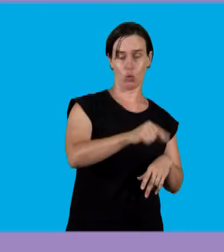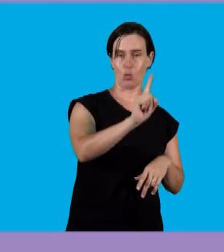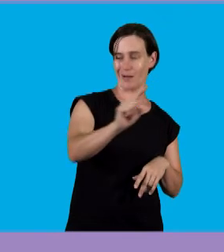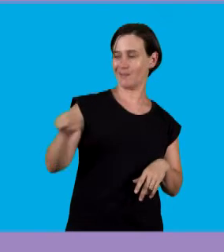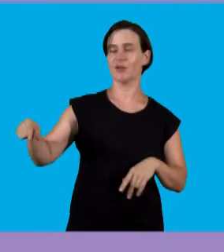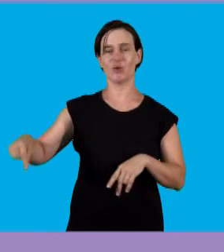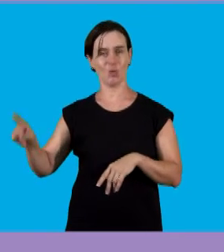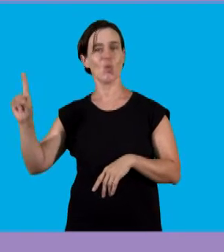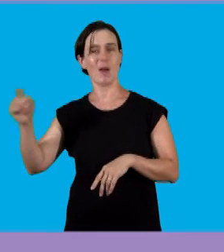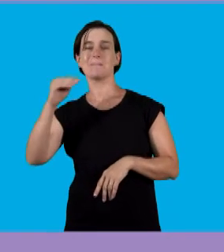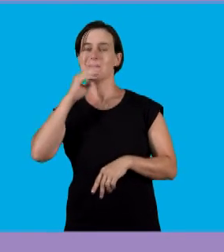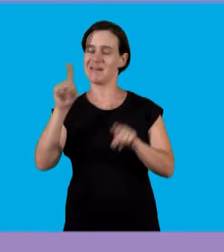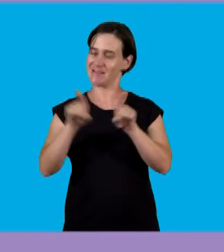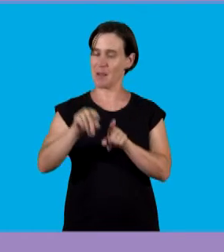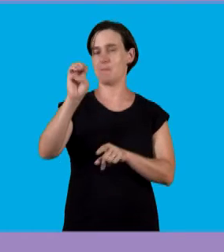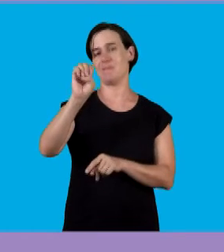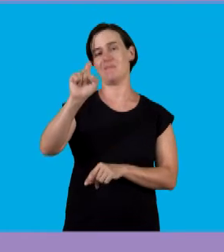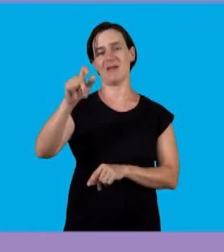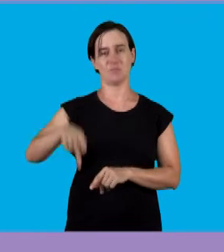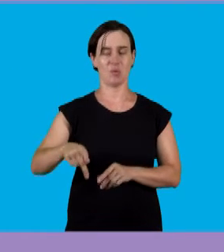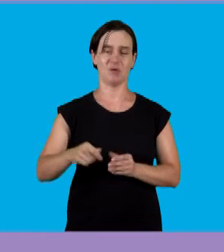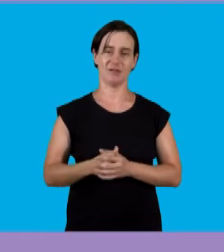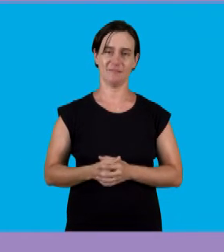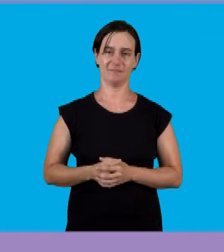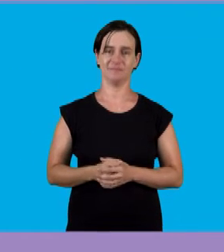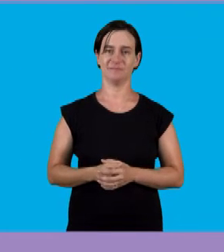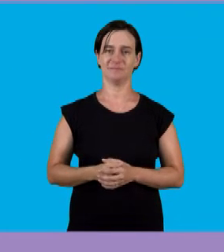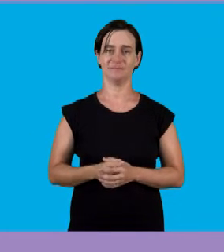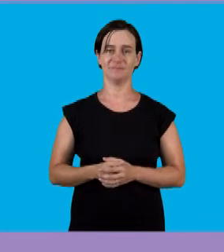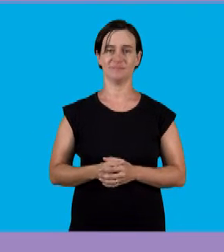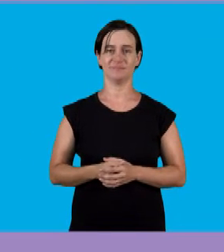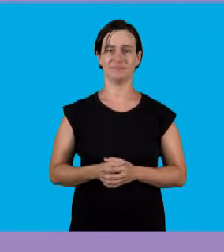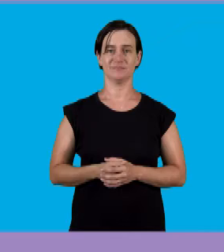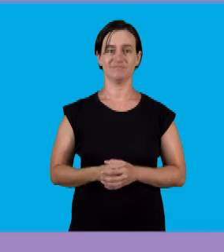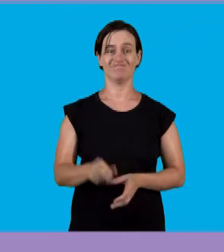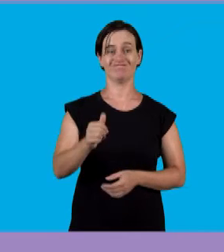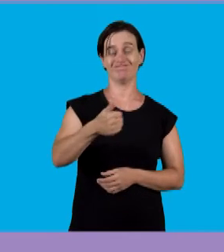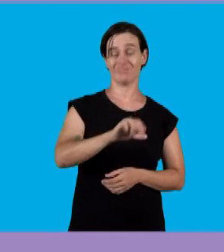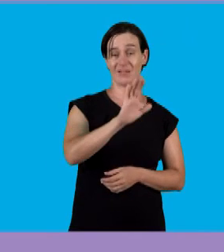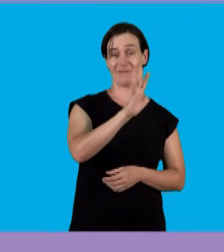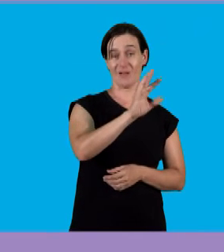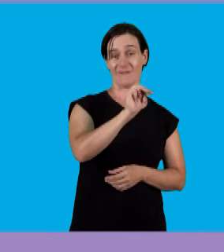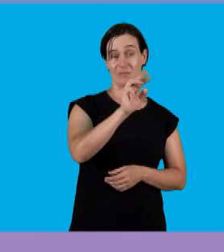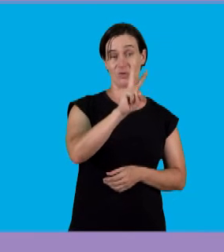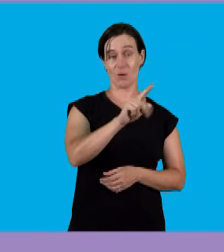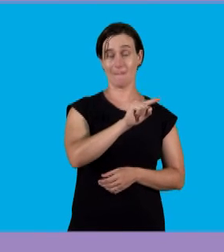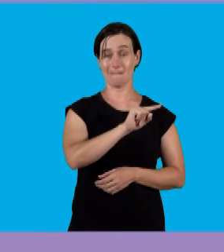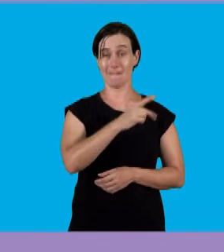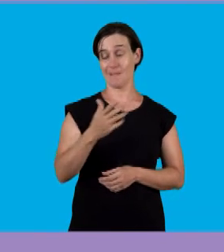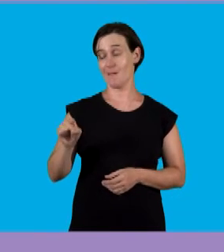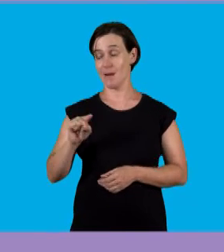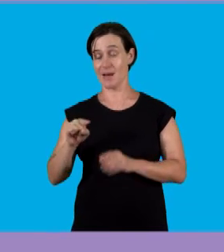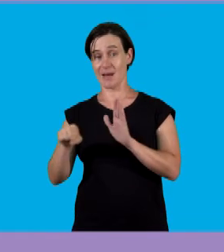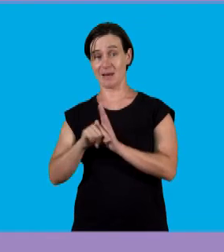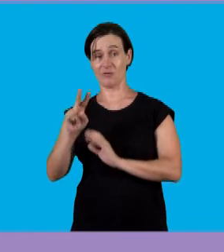variable and an exponent 1 for the q variable. Then we have